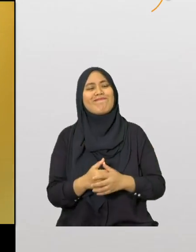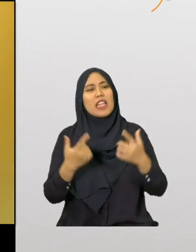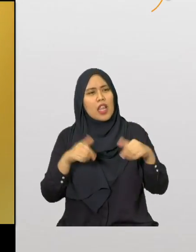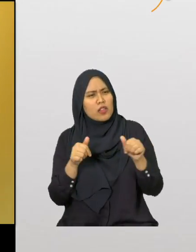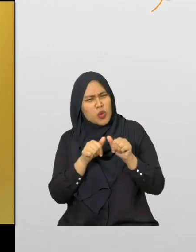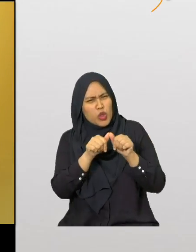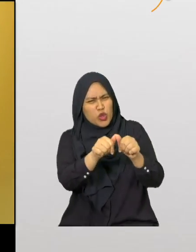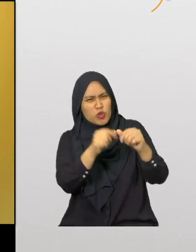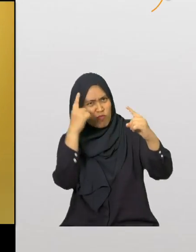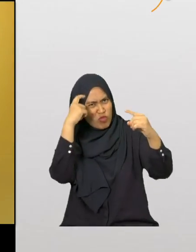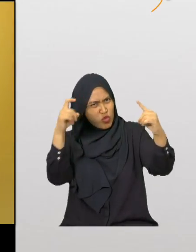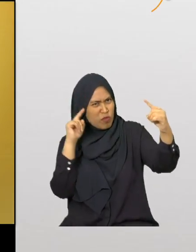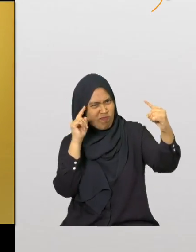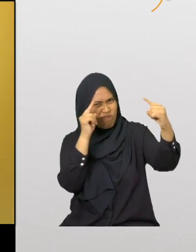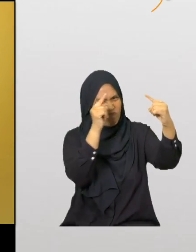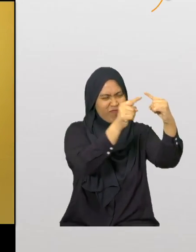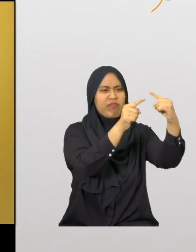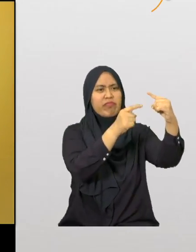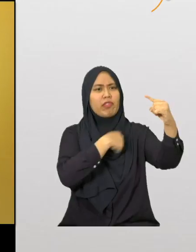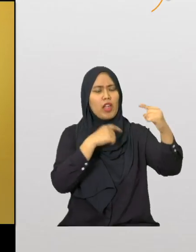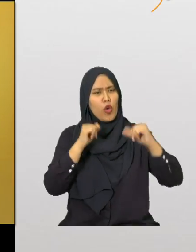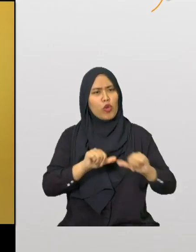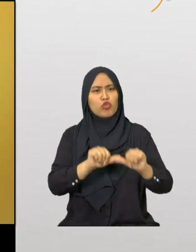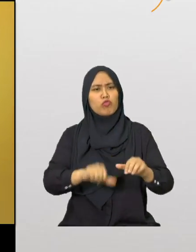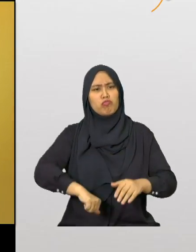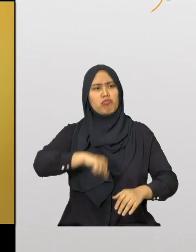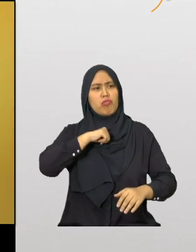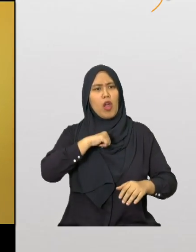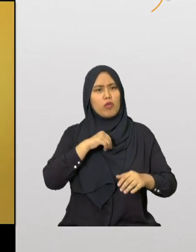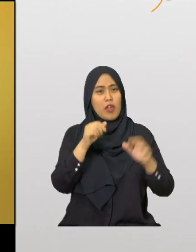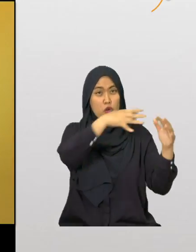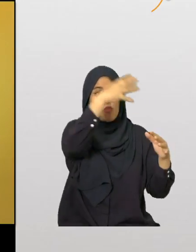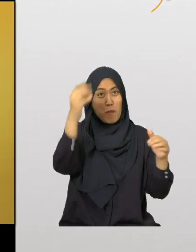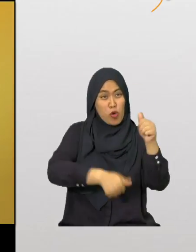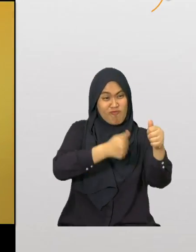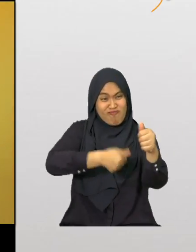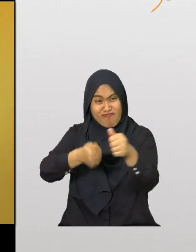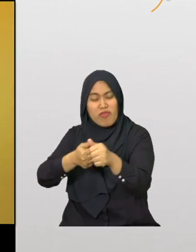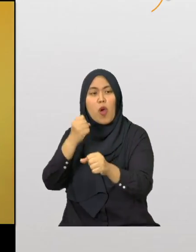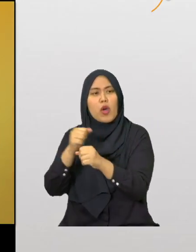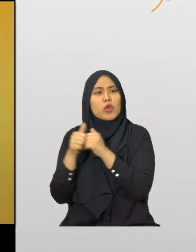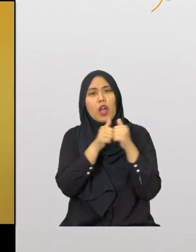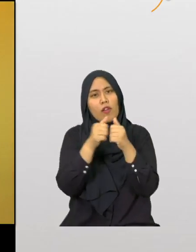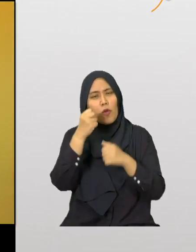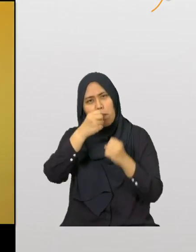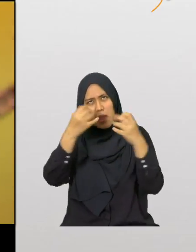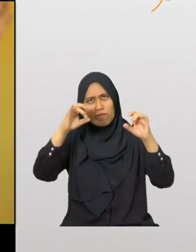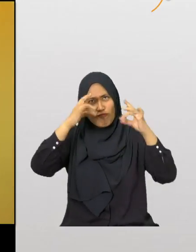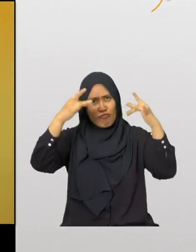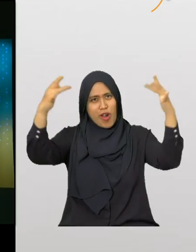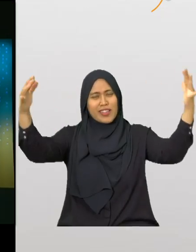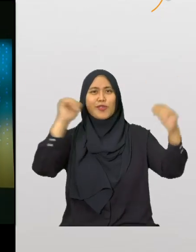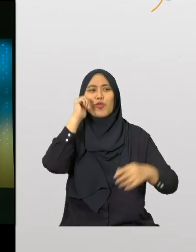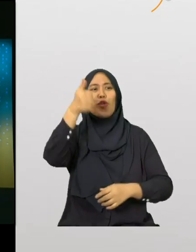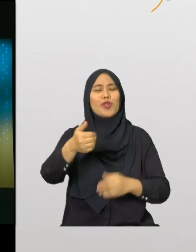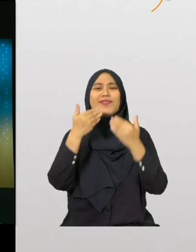ambition. Let us continue to stand tall, chase rainbows, and work together for many brighter tomorrows. Thank you